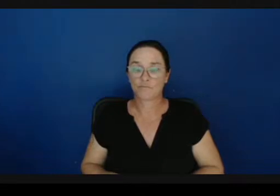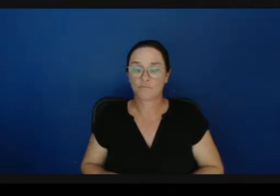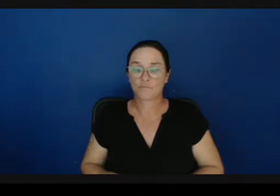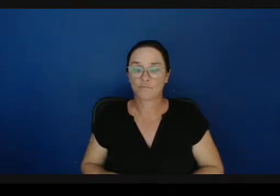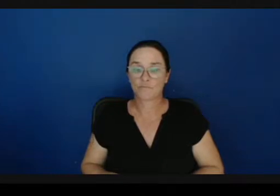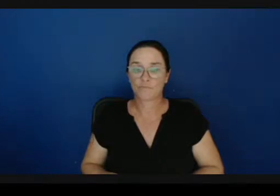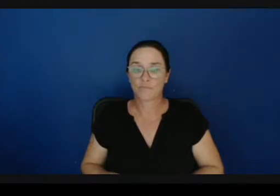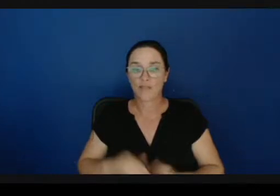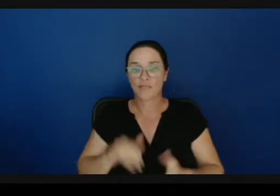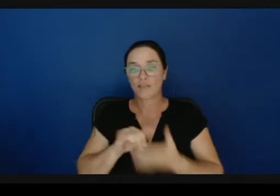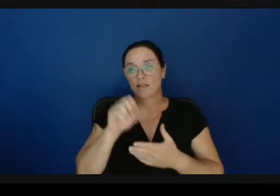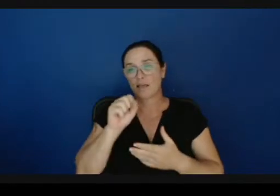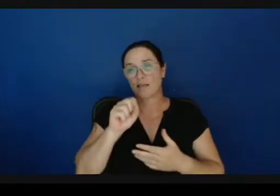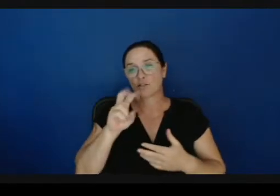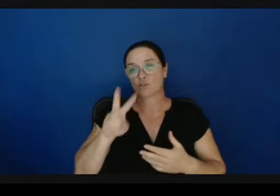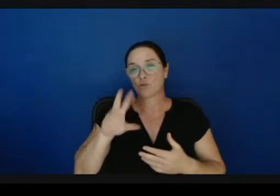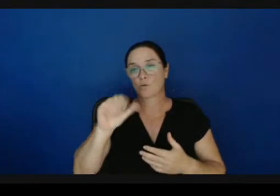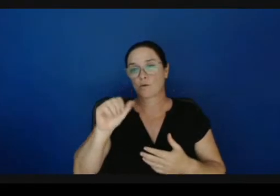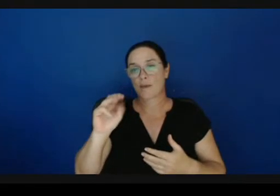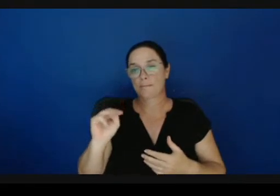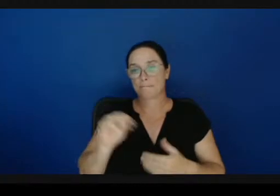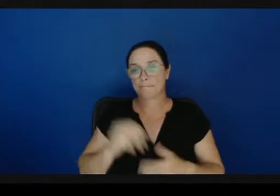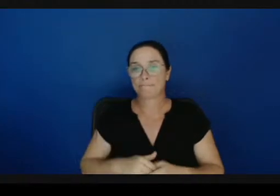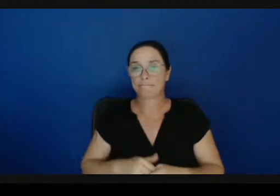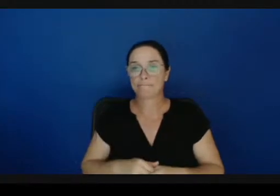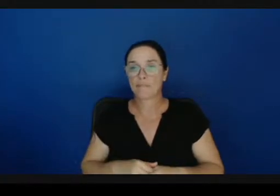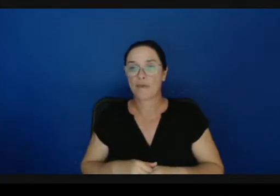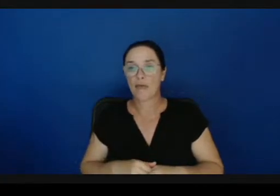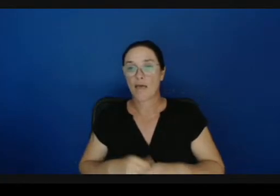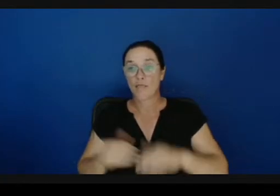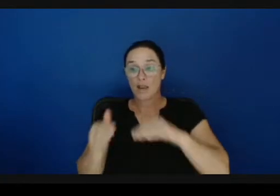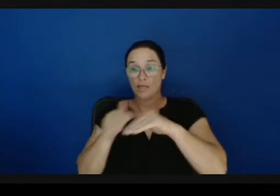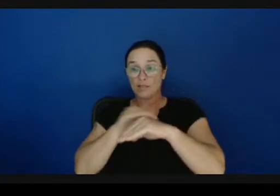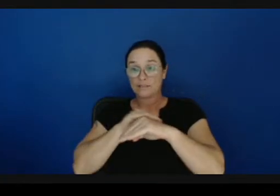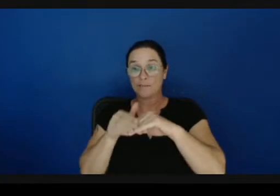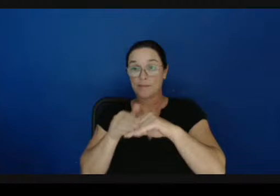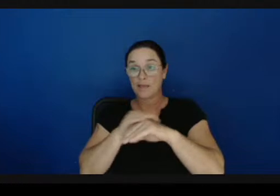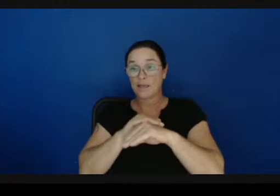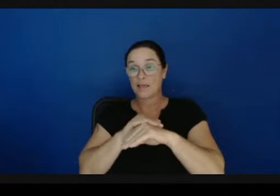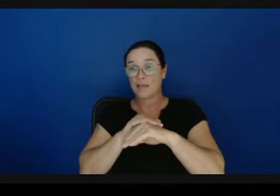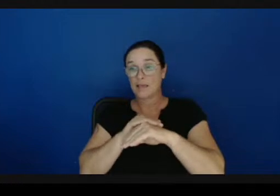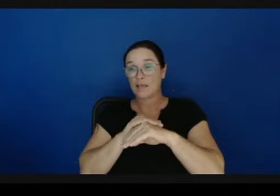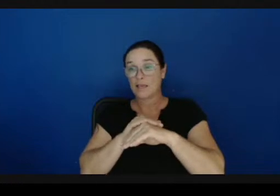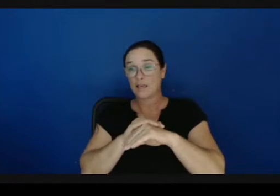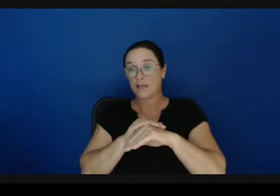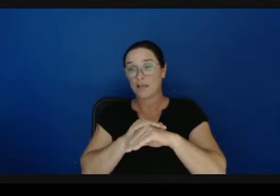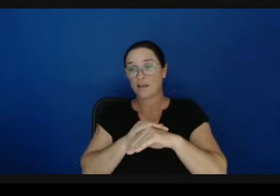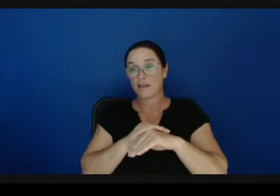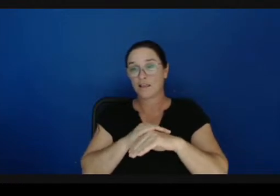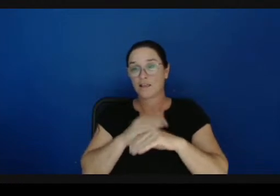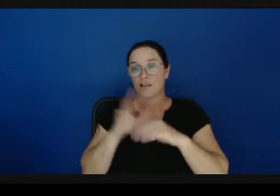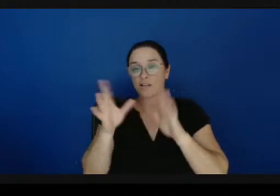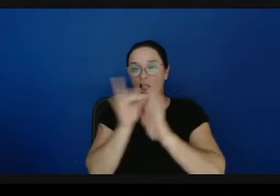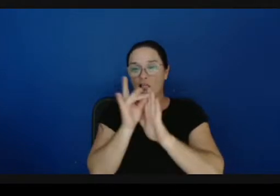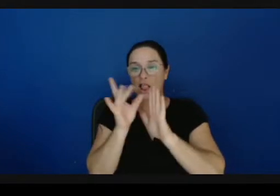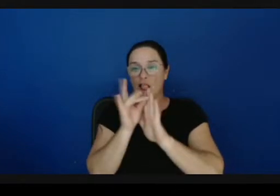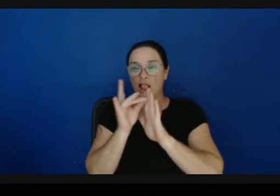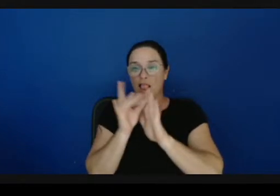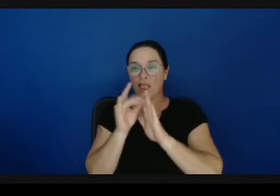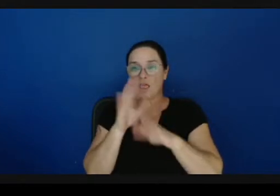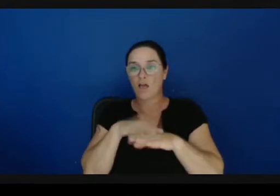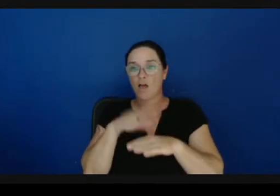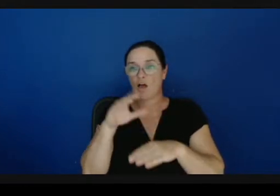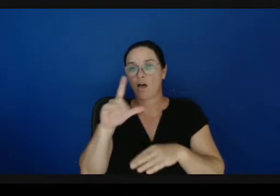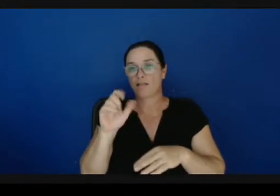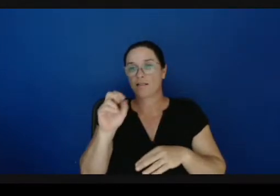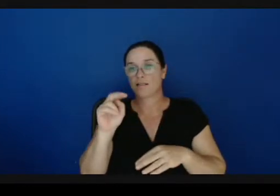S2 camera. And at the summit of Kilauea, a little clearer, but also some passing moisture. There's a water drop in the lens right there.